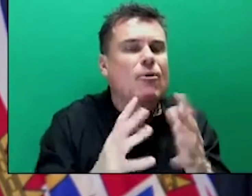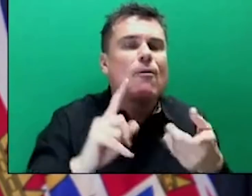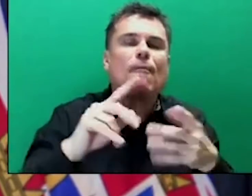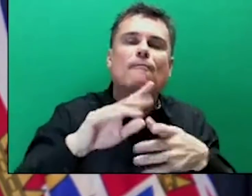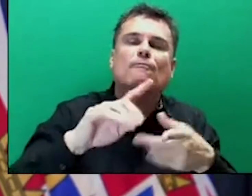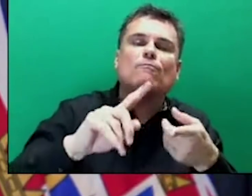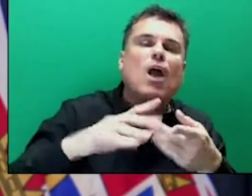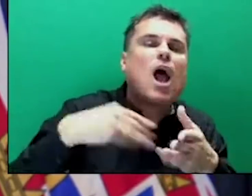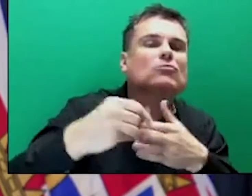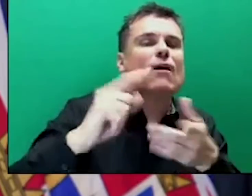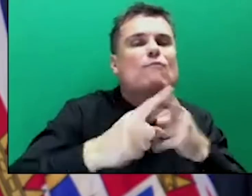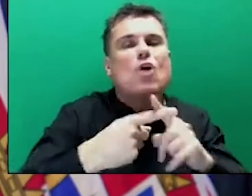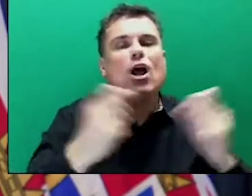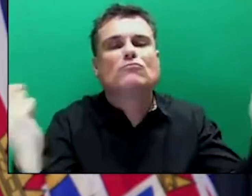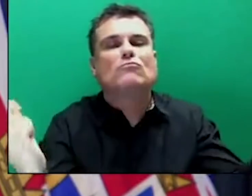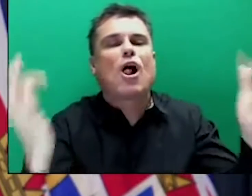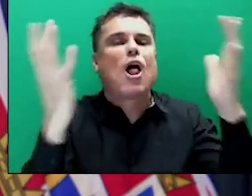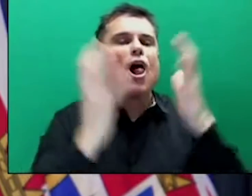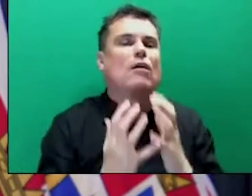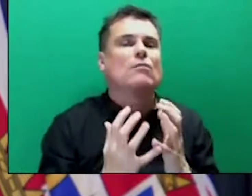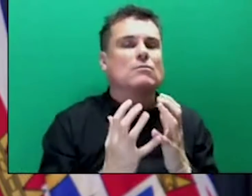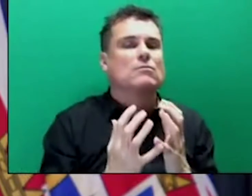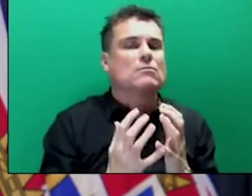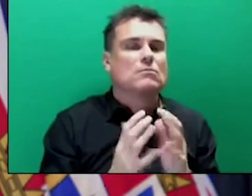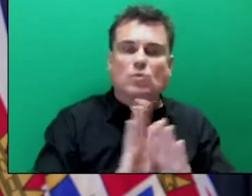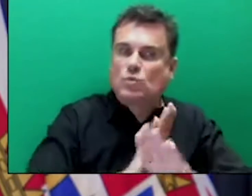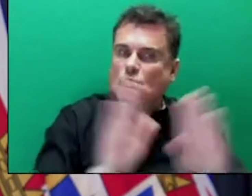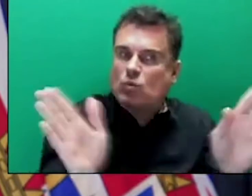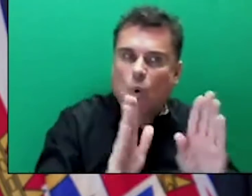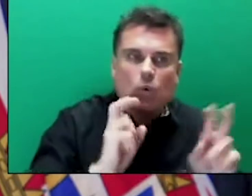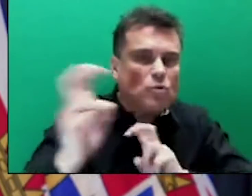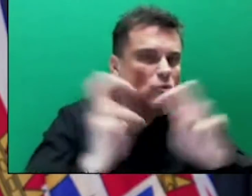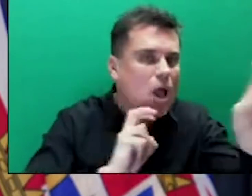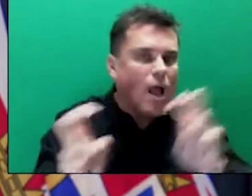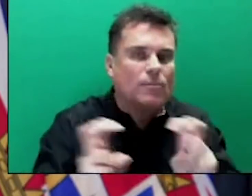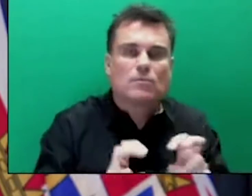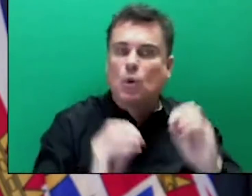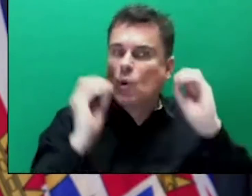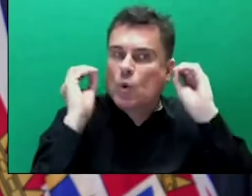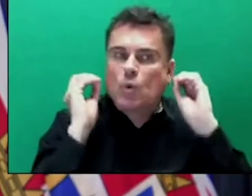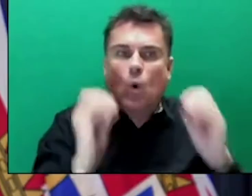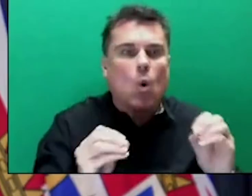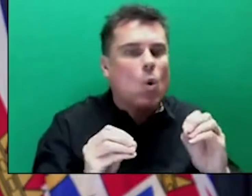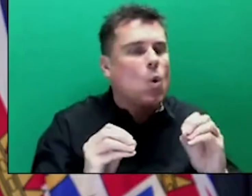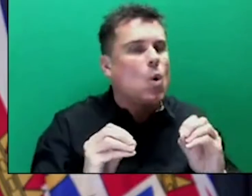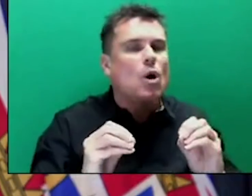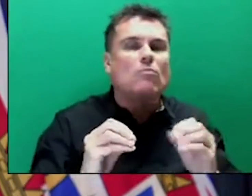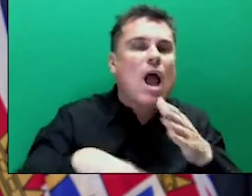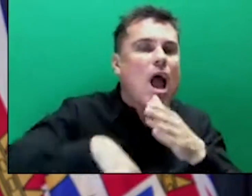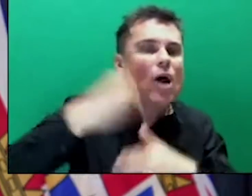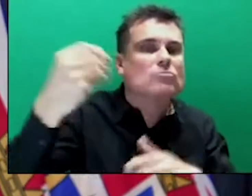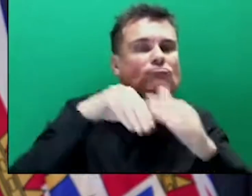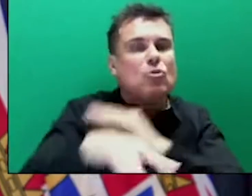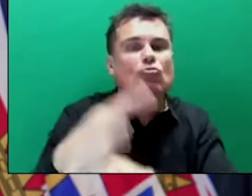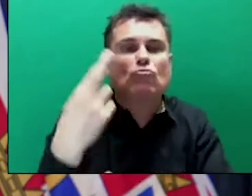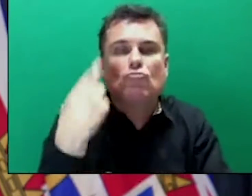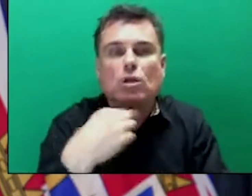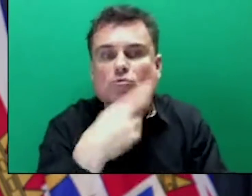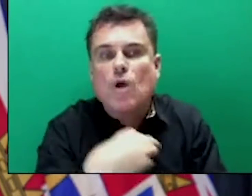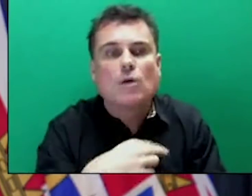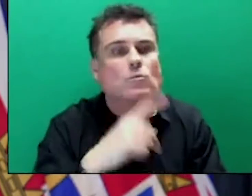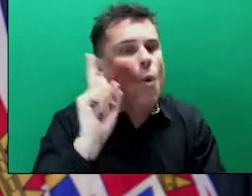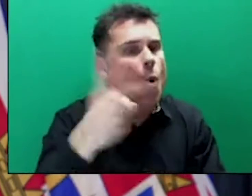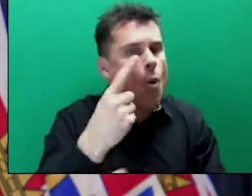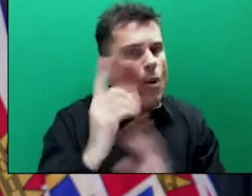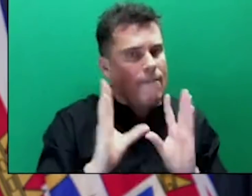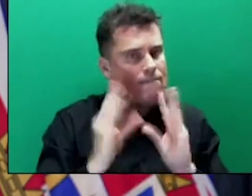household till January 8th, no travel anywhere outside your community all through the holiday season. If that's what you're saying, is that realistic? Do